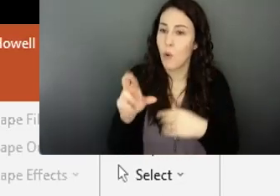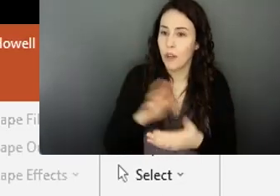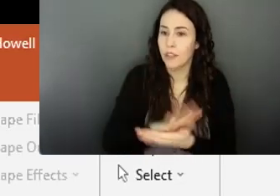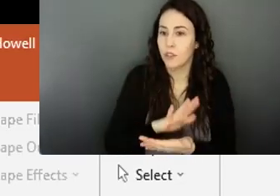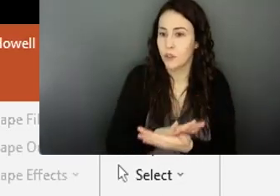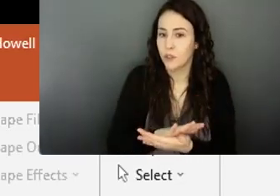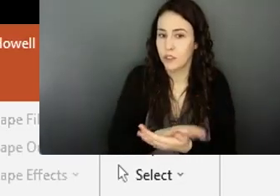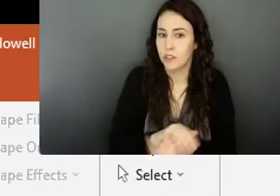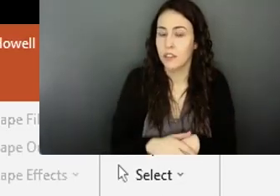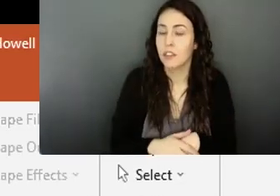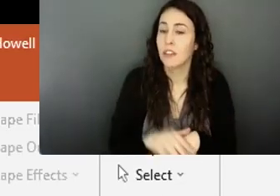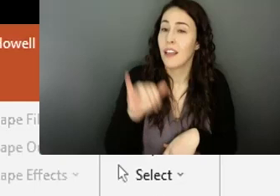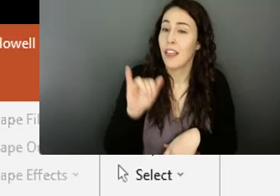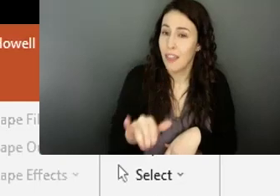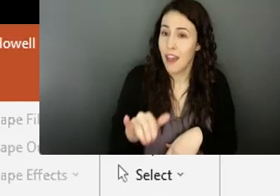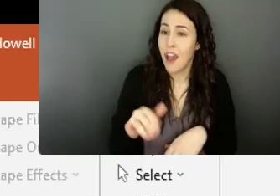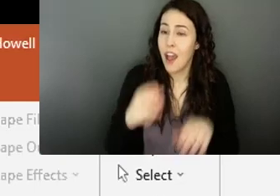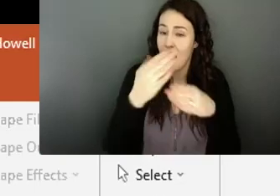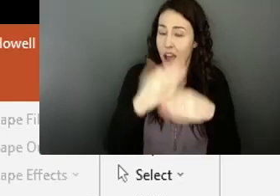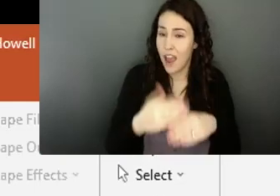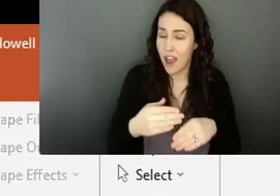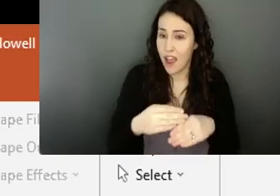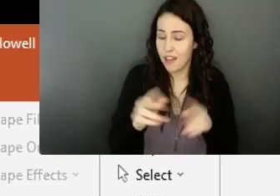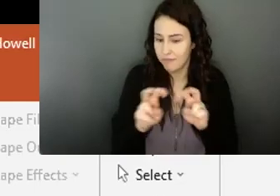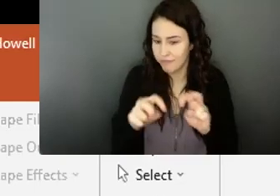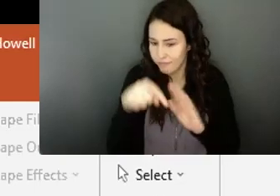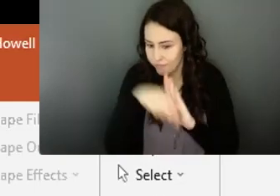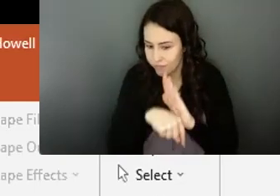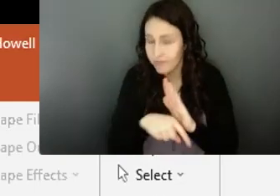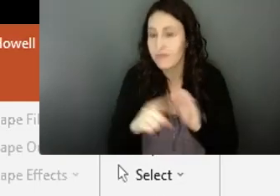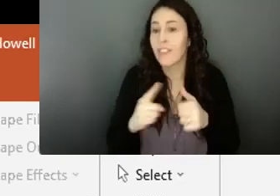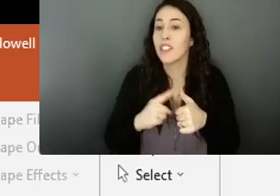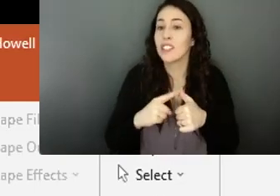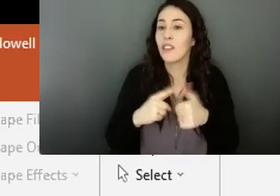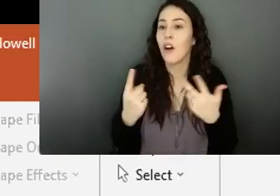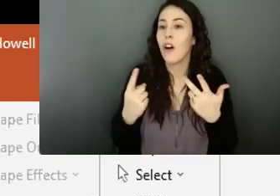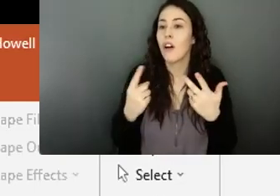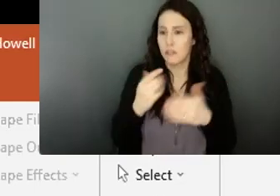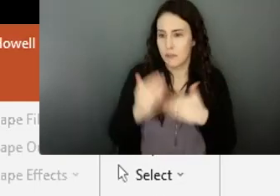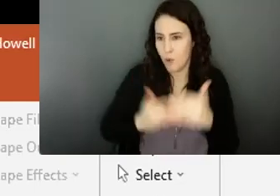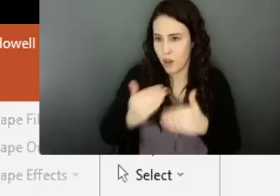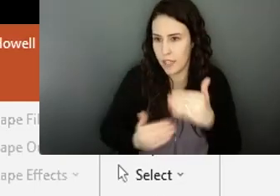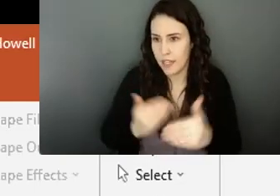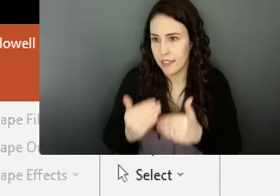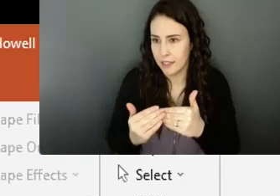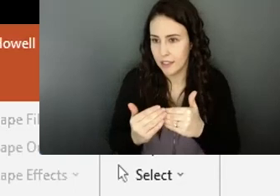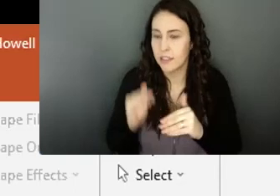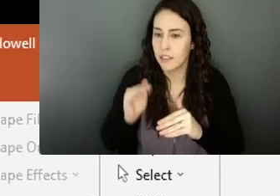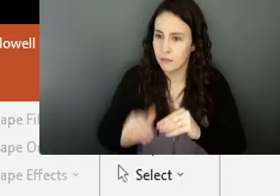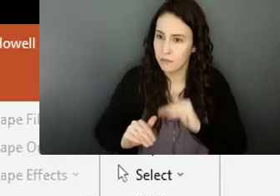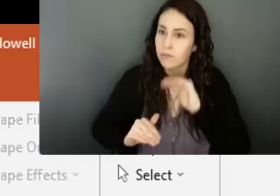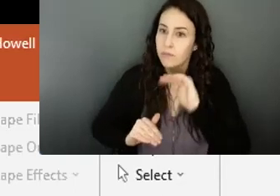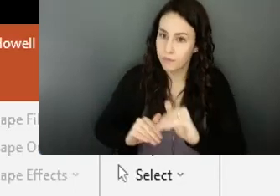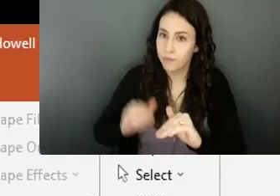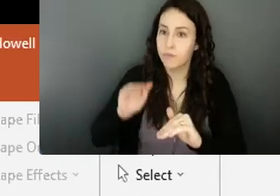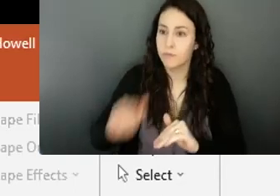down, it's a process. First of all, we are going through a step-by-step process